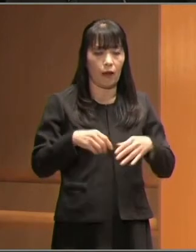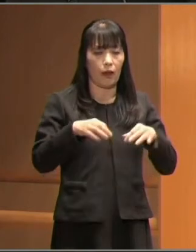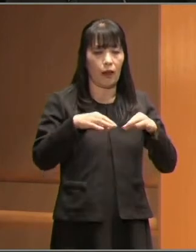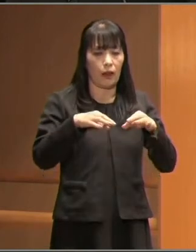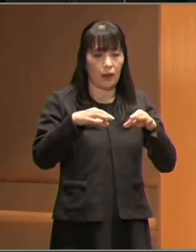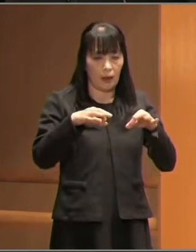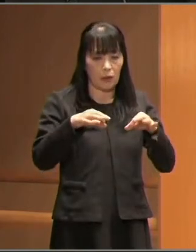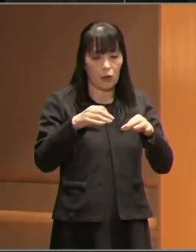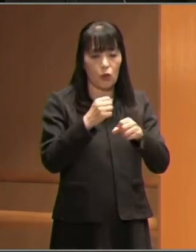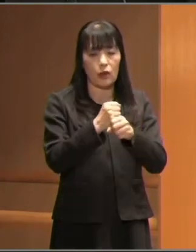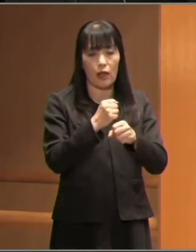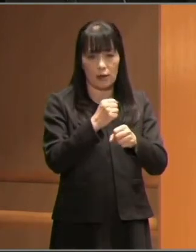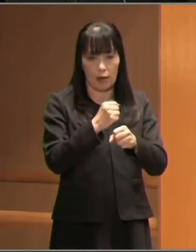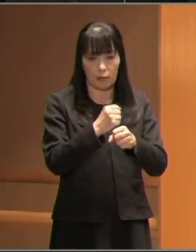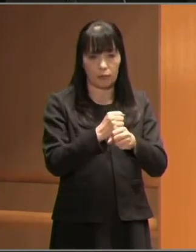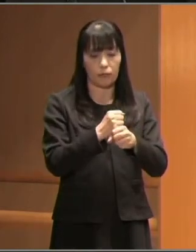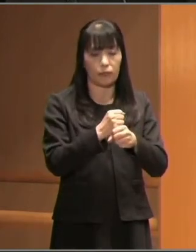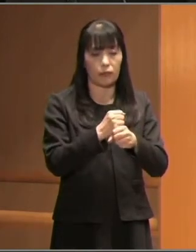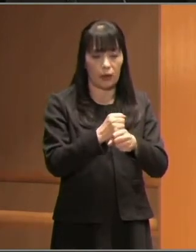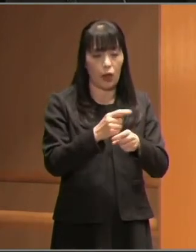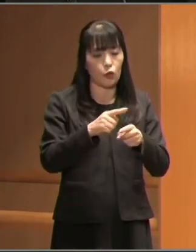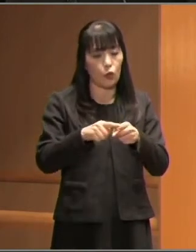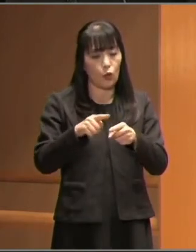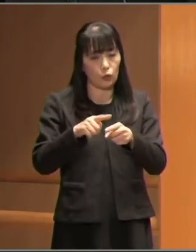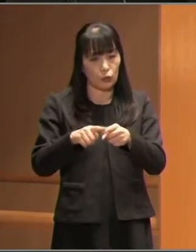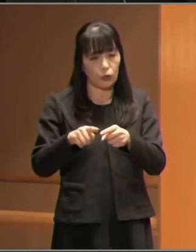and the paper production itself